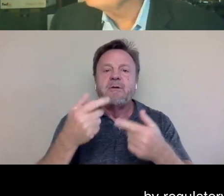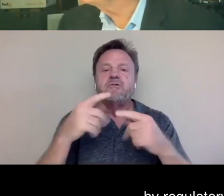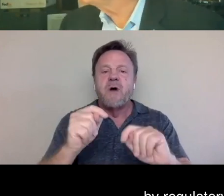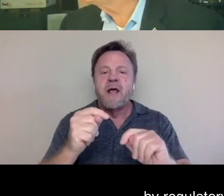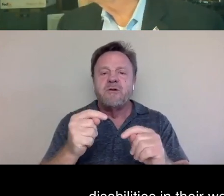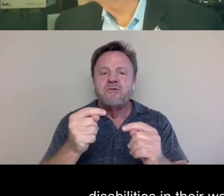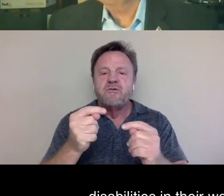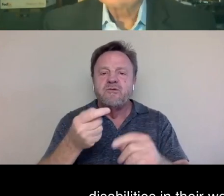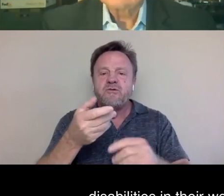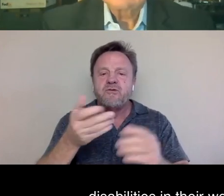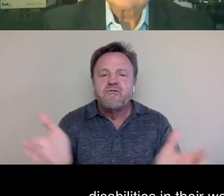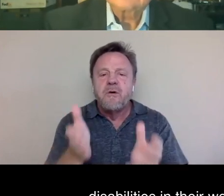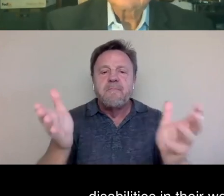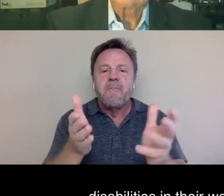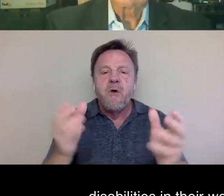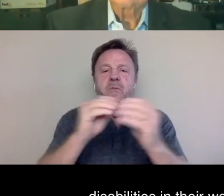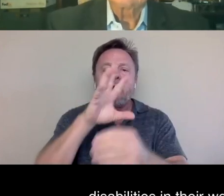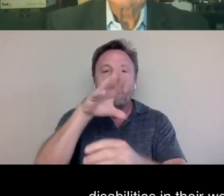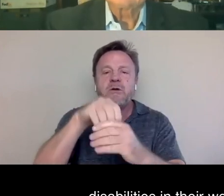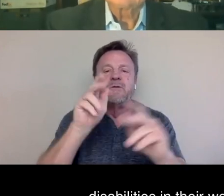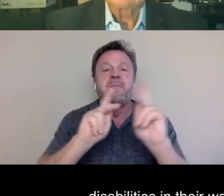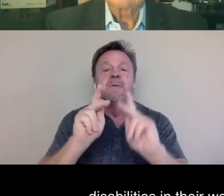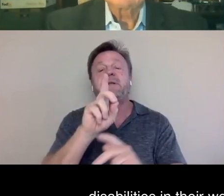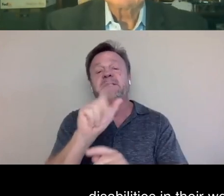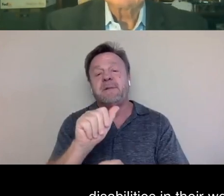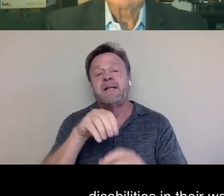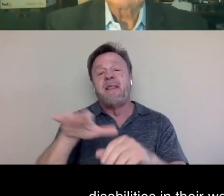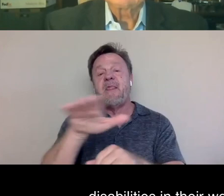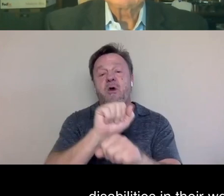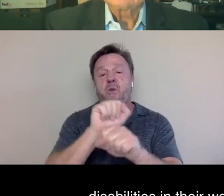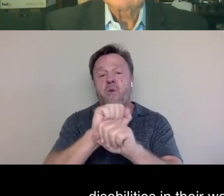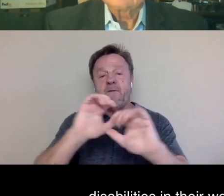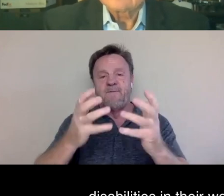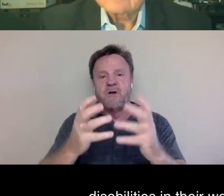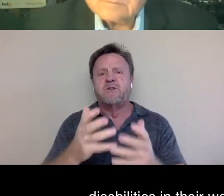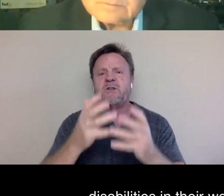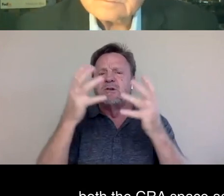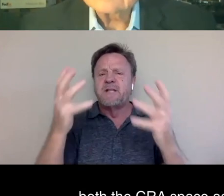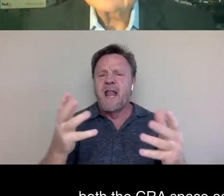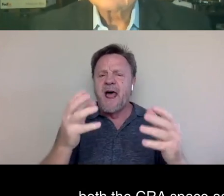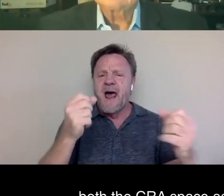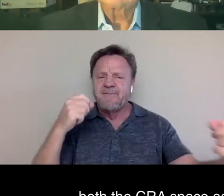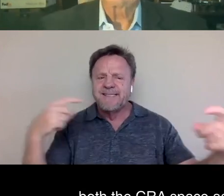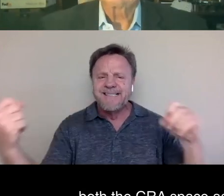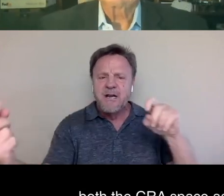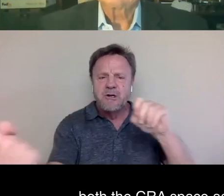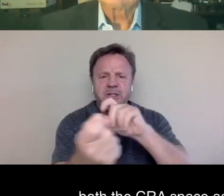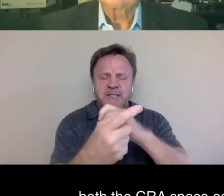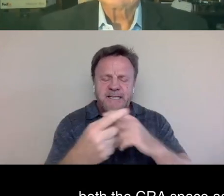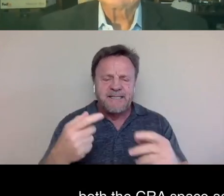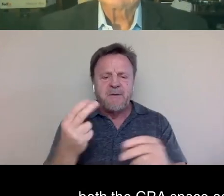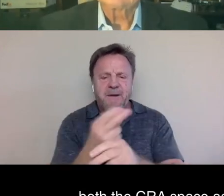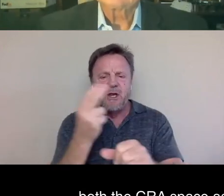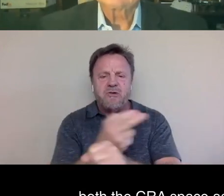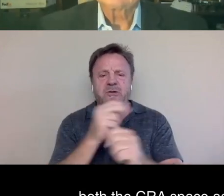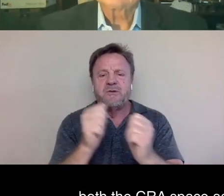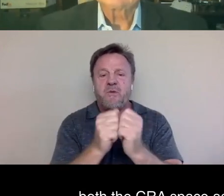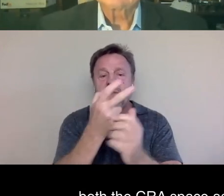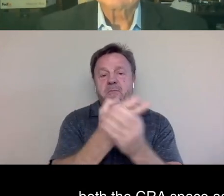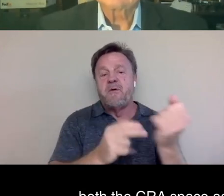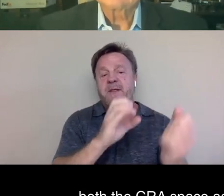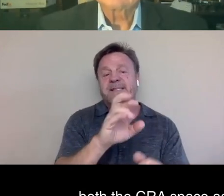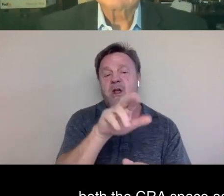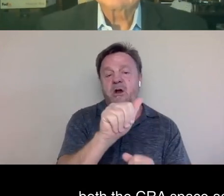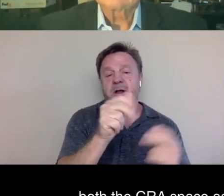greater inclusion of people with disabilities in their workforce. And so I think there's a lot of synergies to be brought across both the CRA space as well as